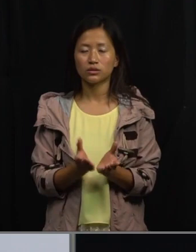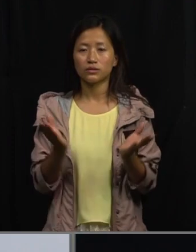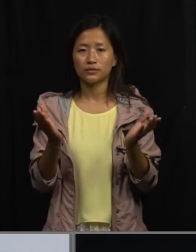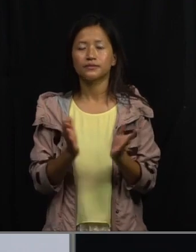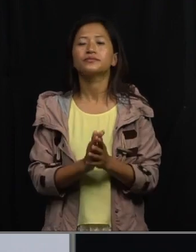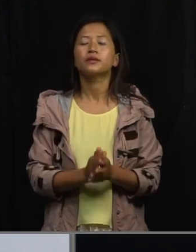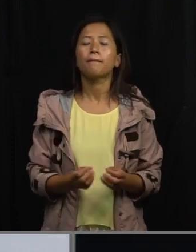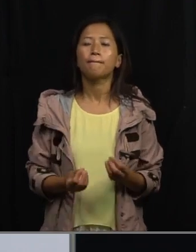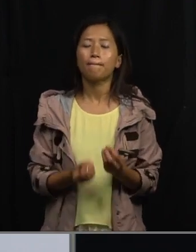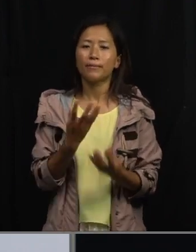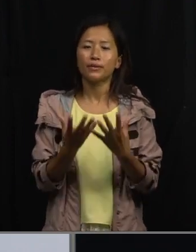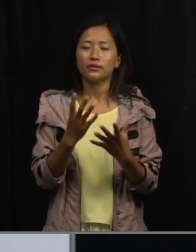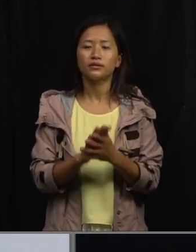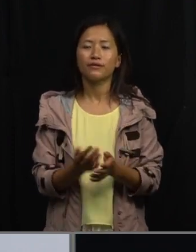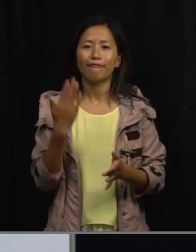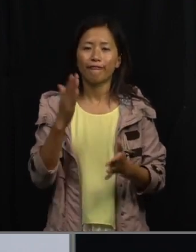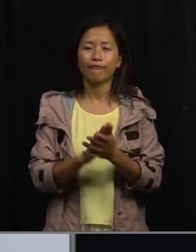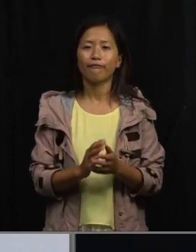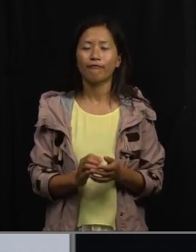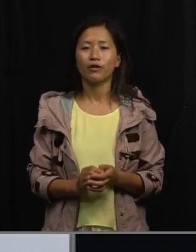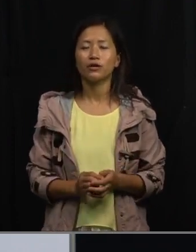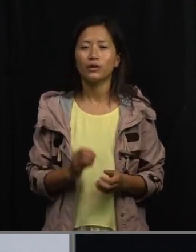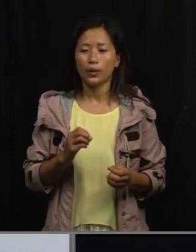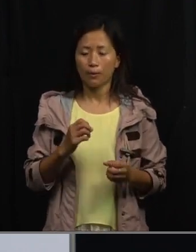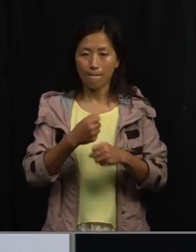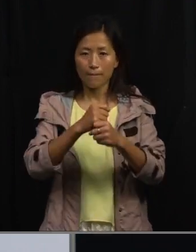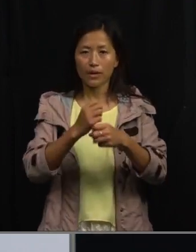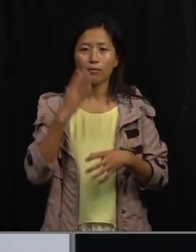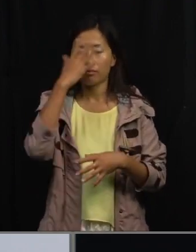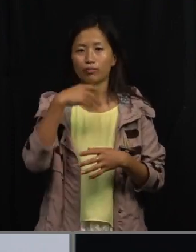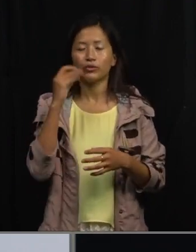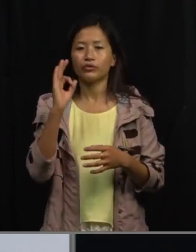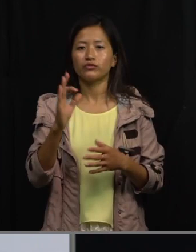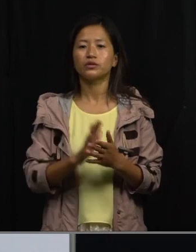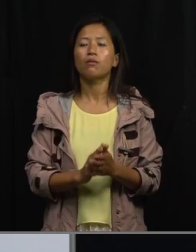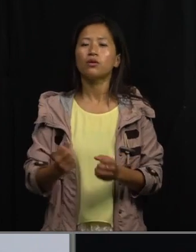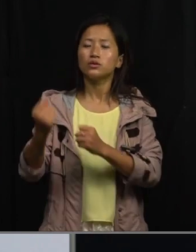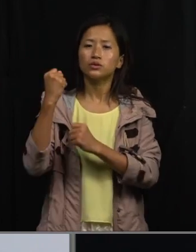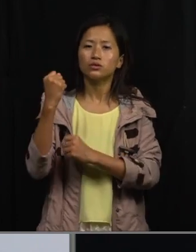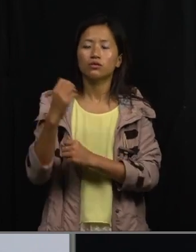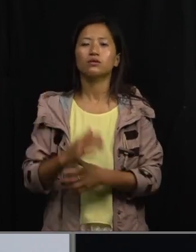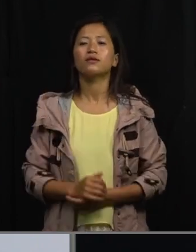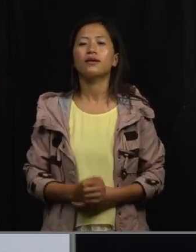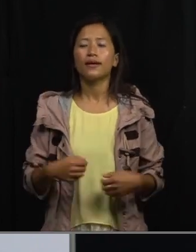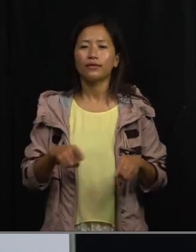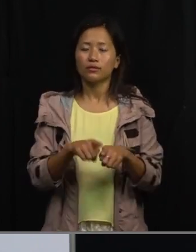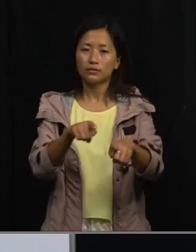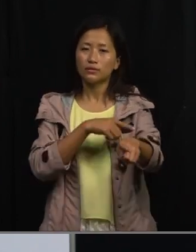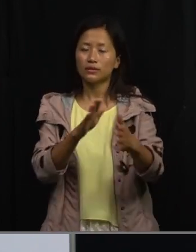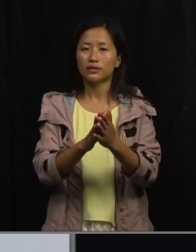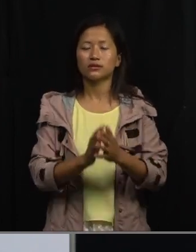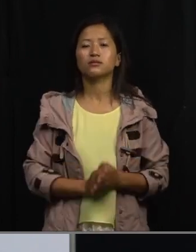were baked in the fire so that it will be more beautiful, more stronger, and it can last long.